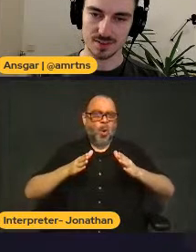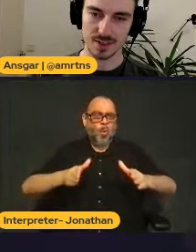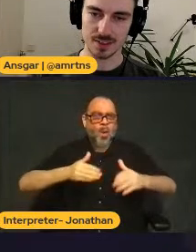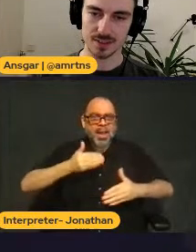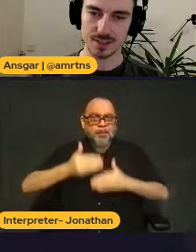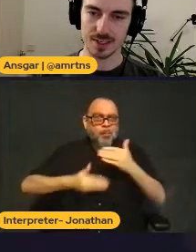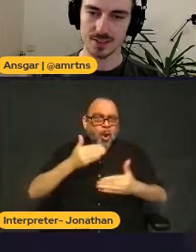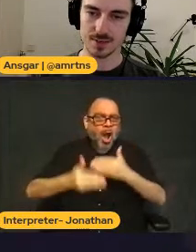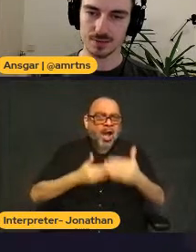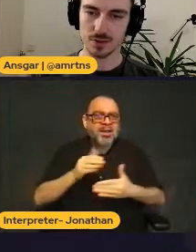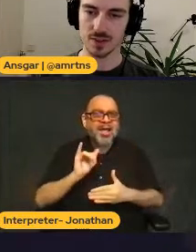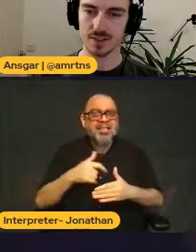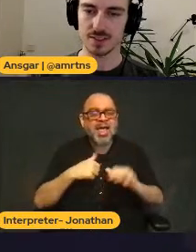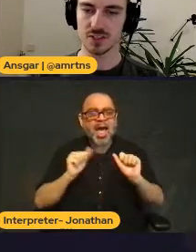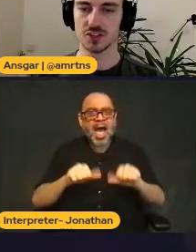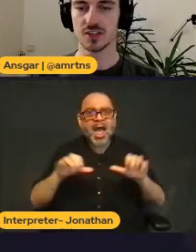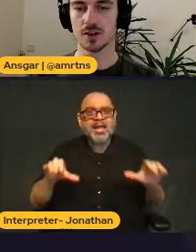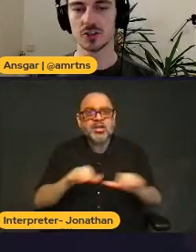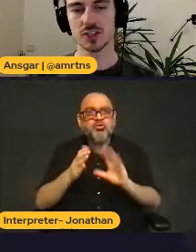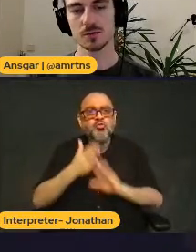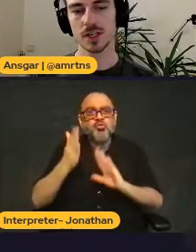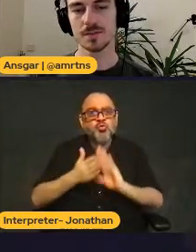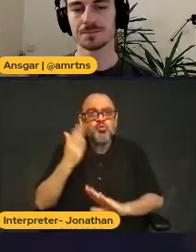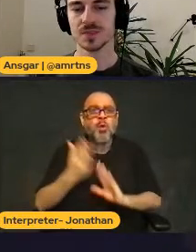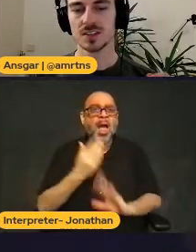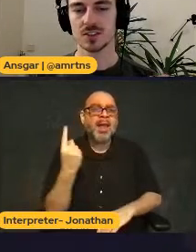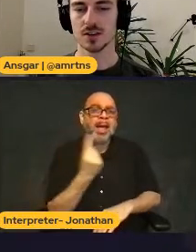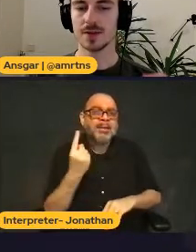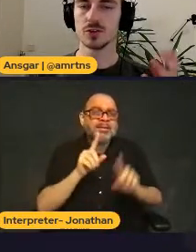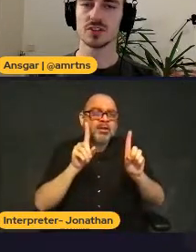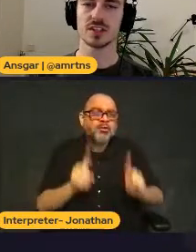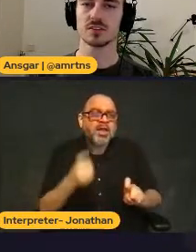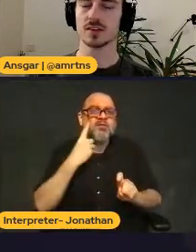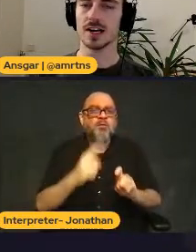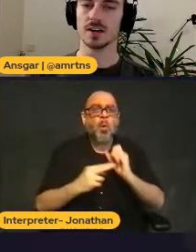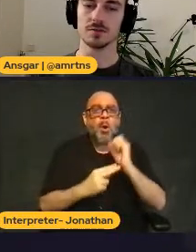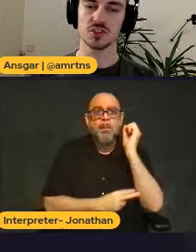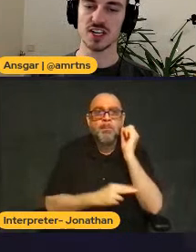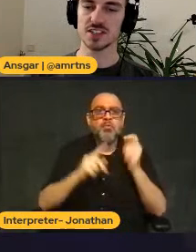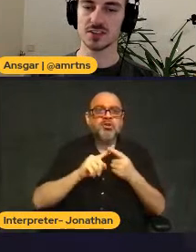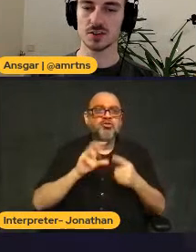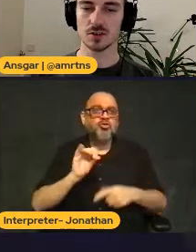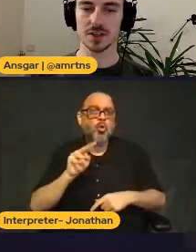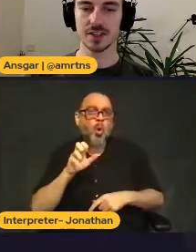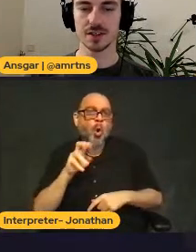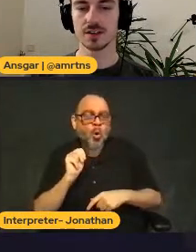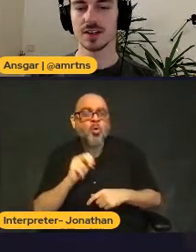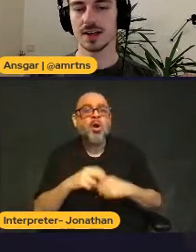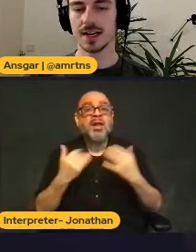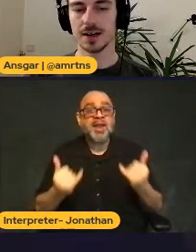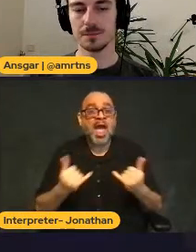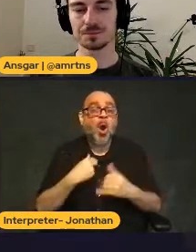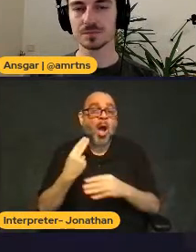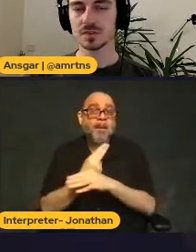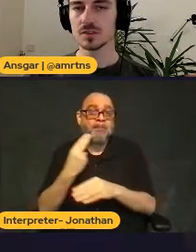this single test for the DigitalOcean one. So I'm using Jest over